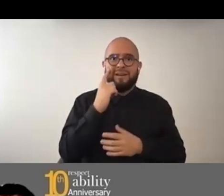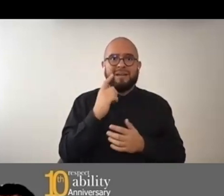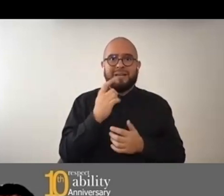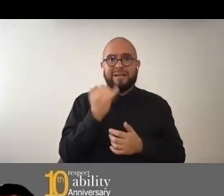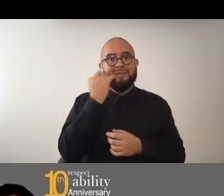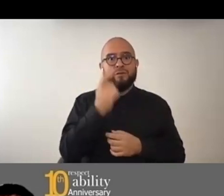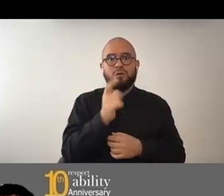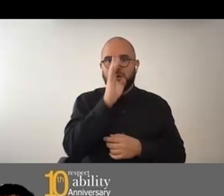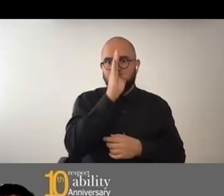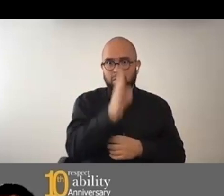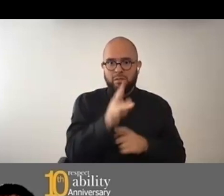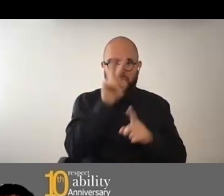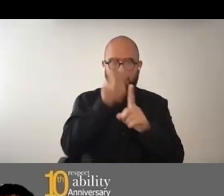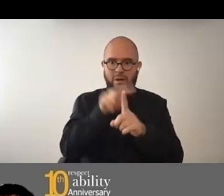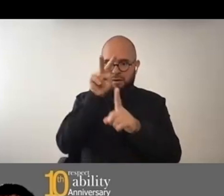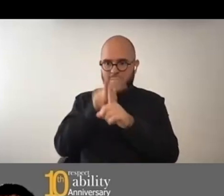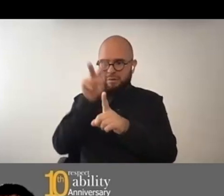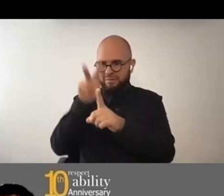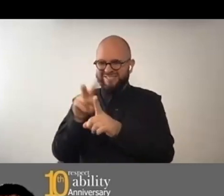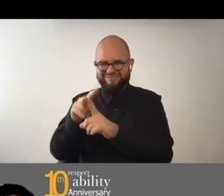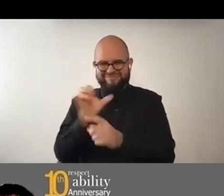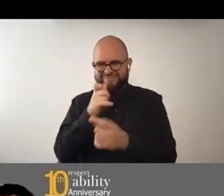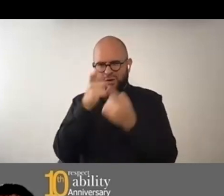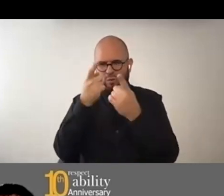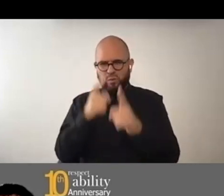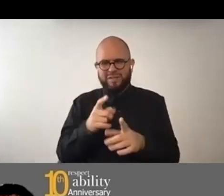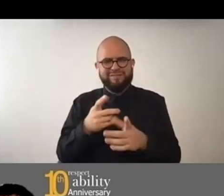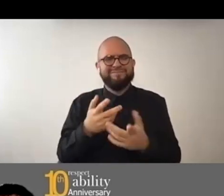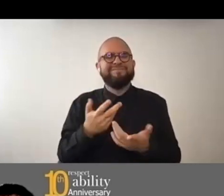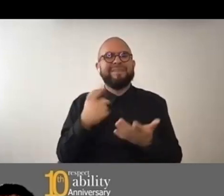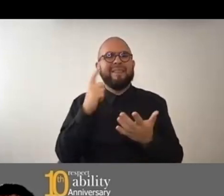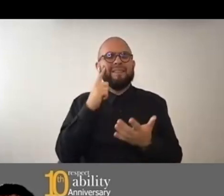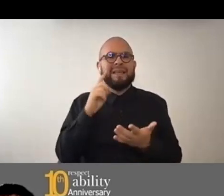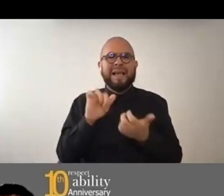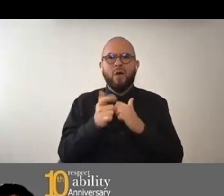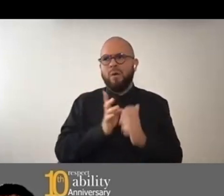Because both Jimmy and I ended up basically where we